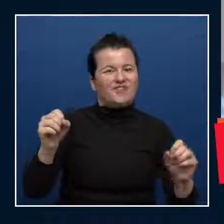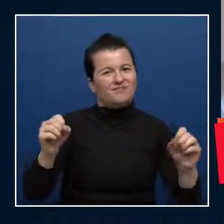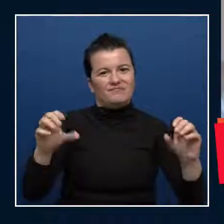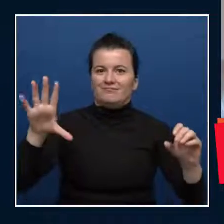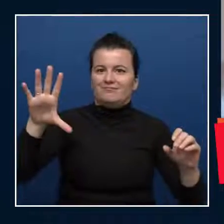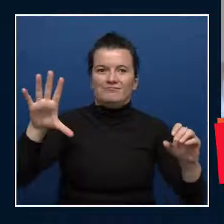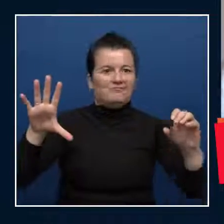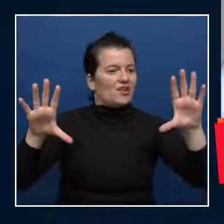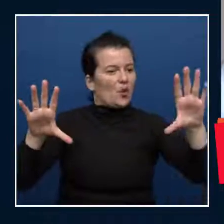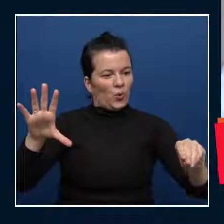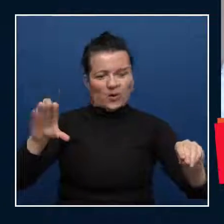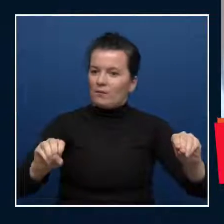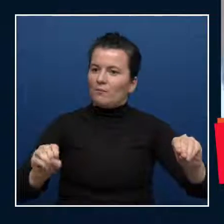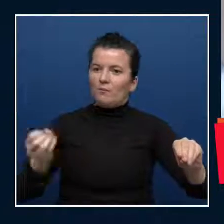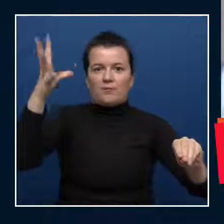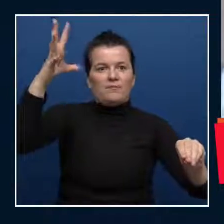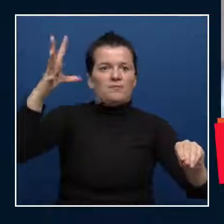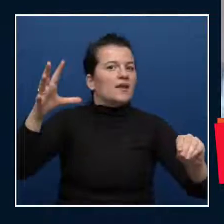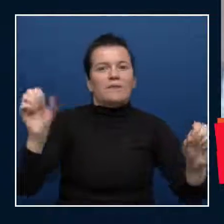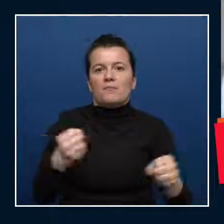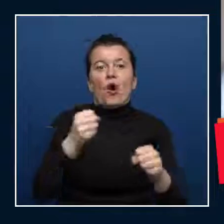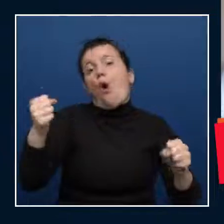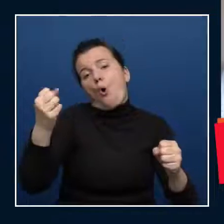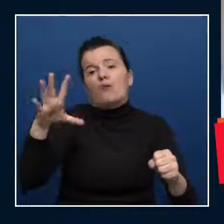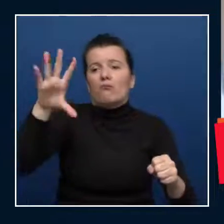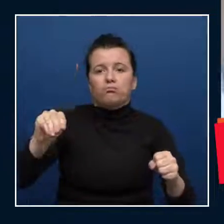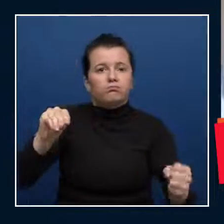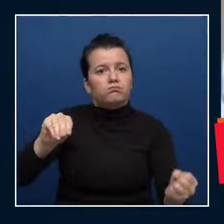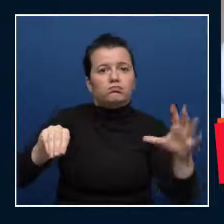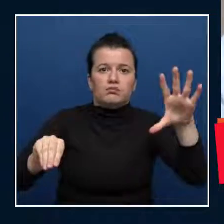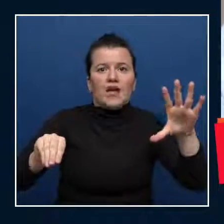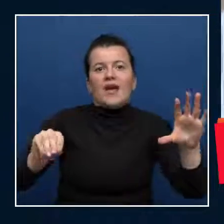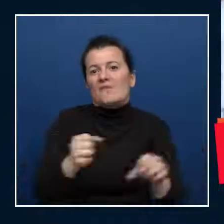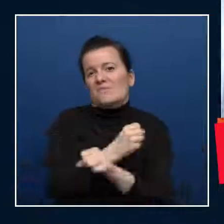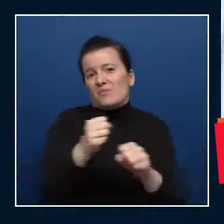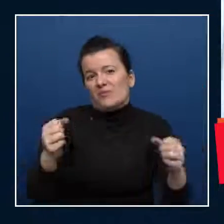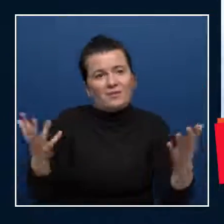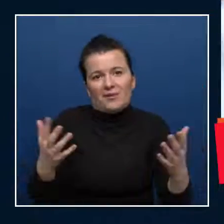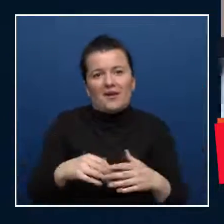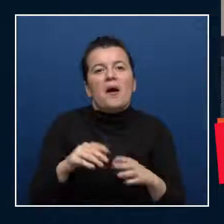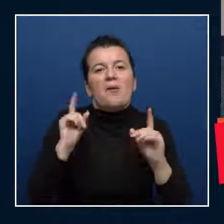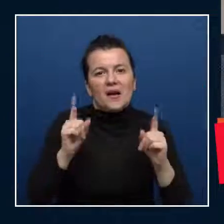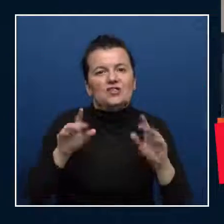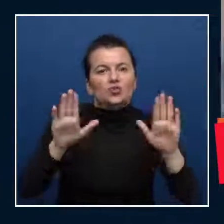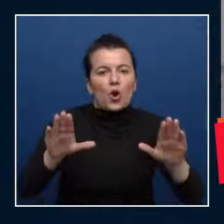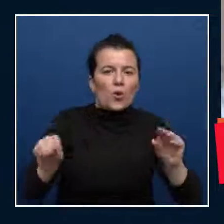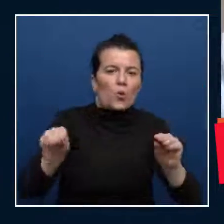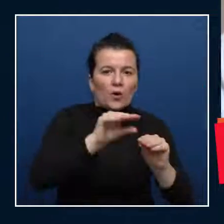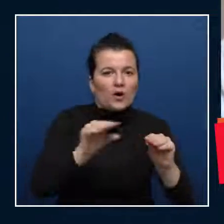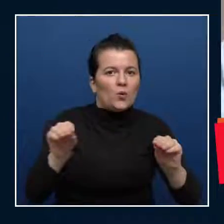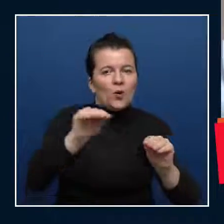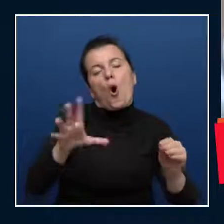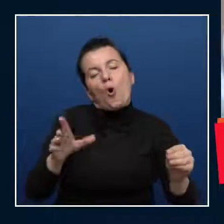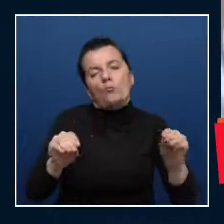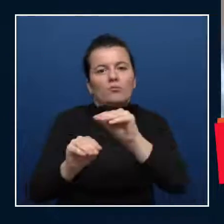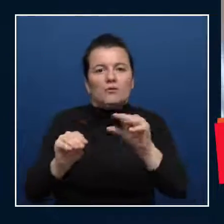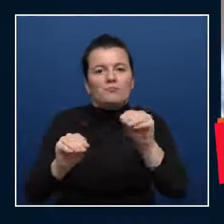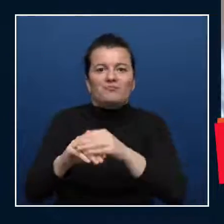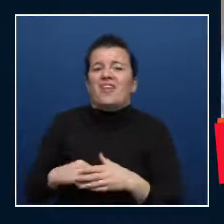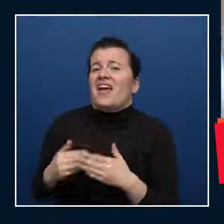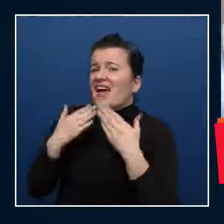that's all the questions that we have, probably because you were incredibly thorough. It was a really fast talk, and I'm really looking forward to seeing the